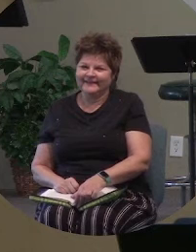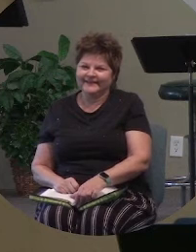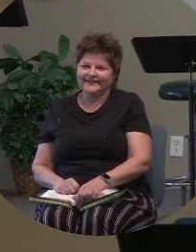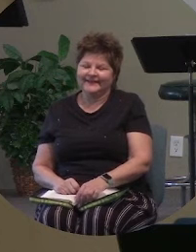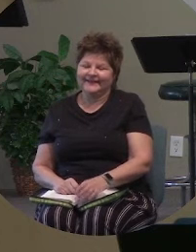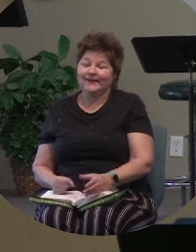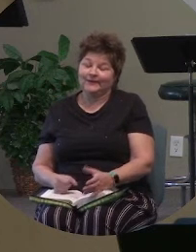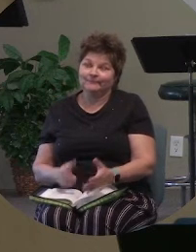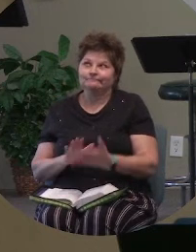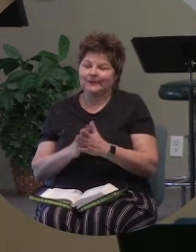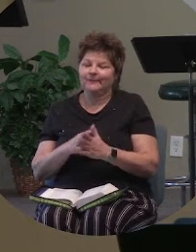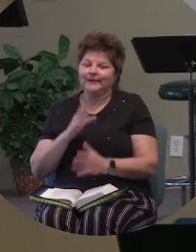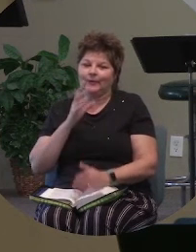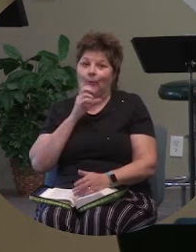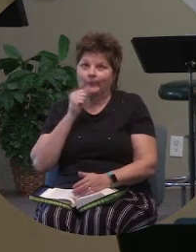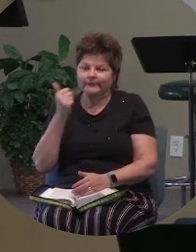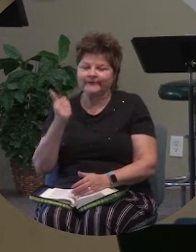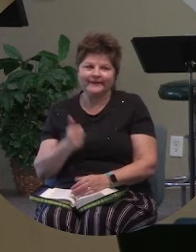I'm getting there.